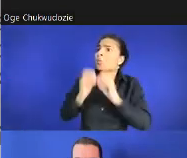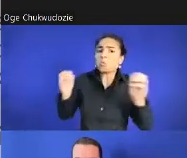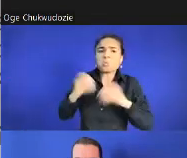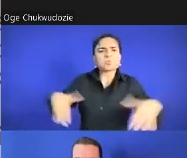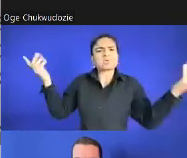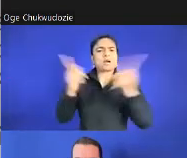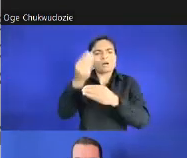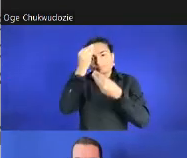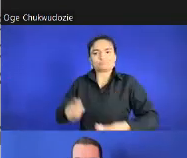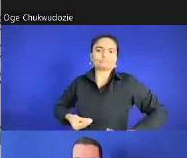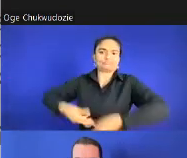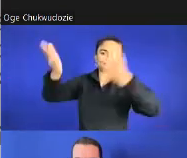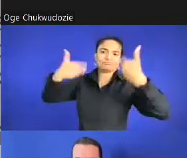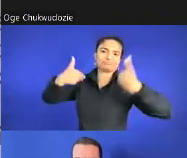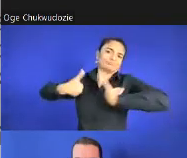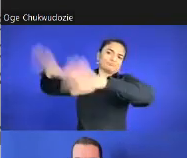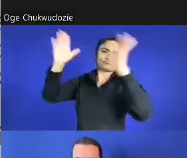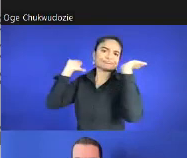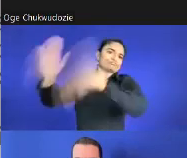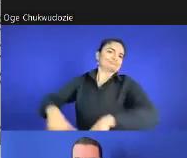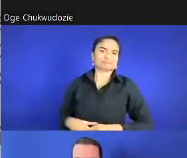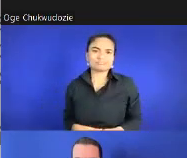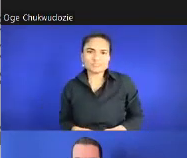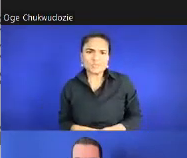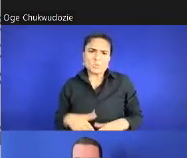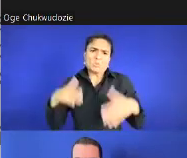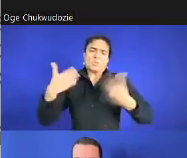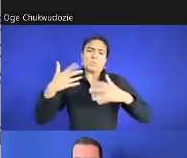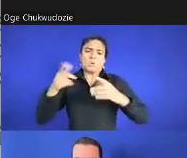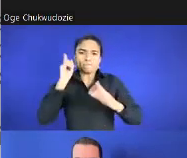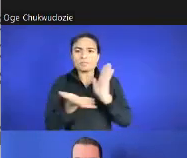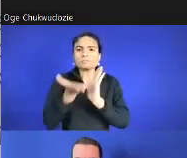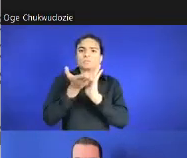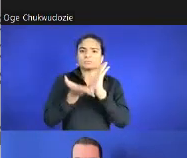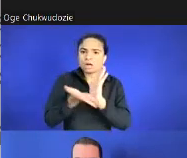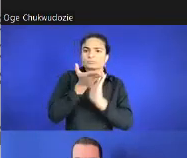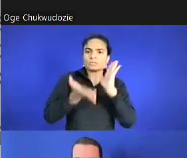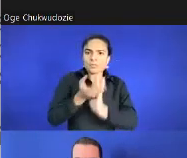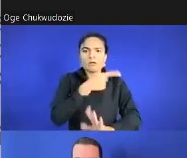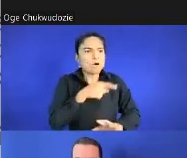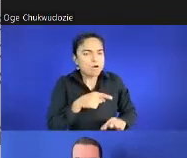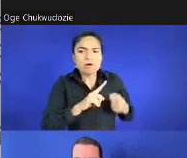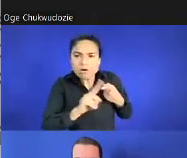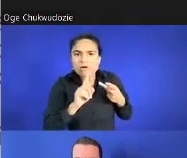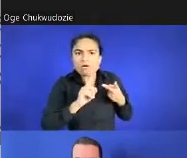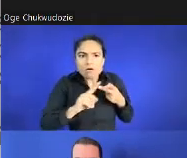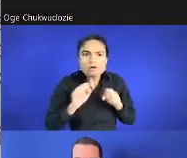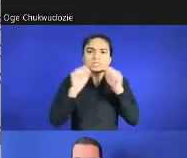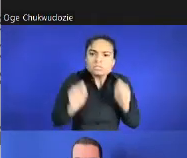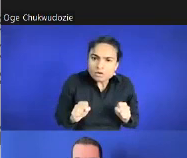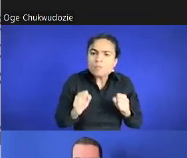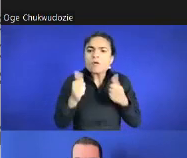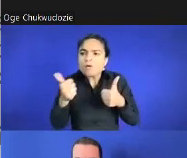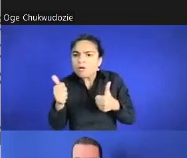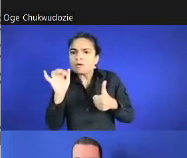working and the system is truly transparent in its dealings. Okay. So we have another